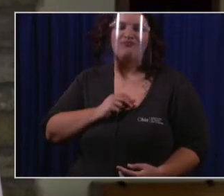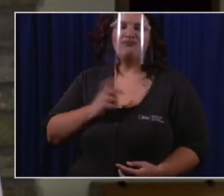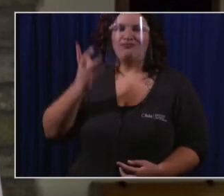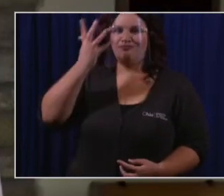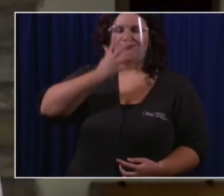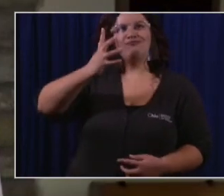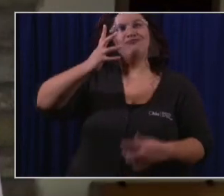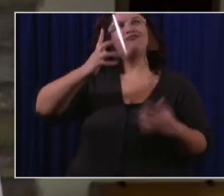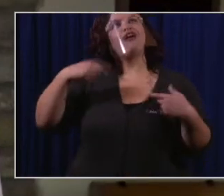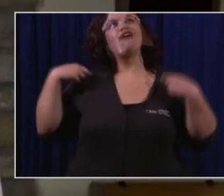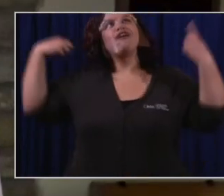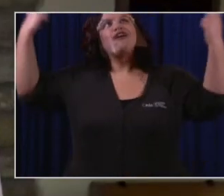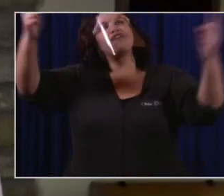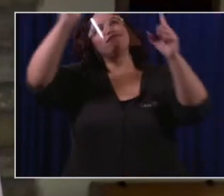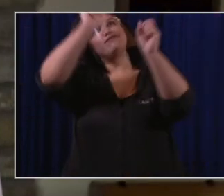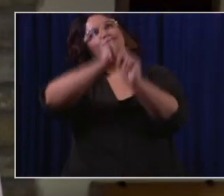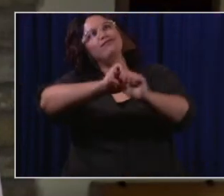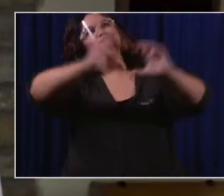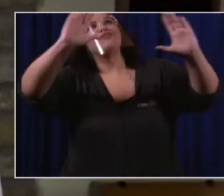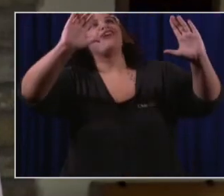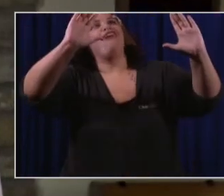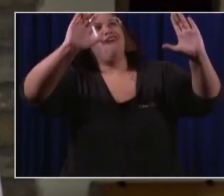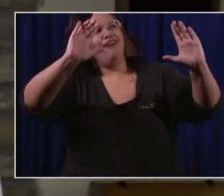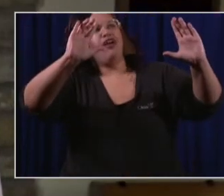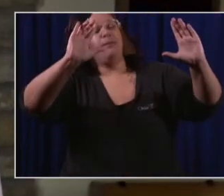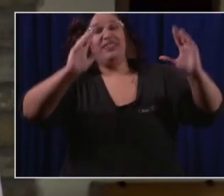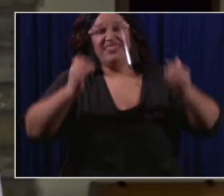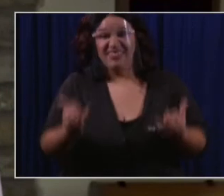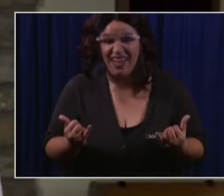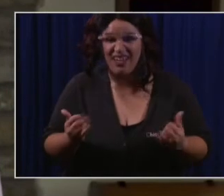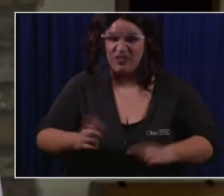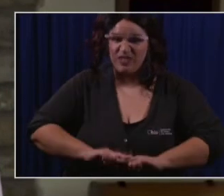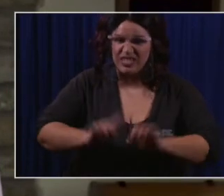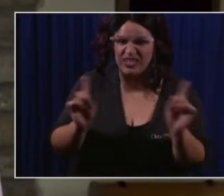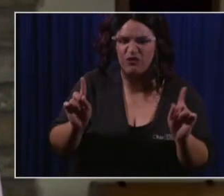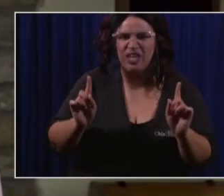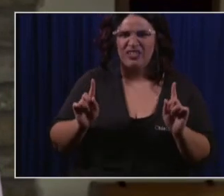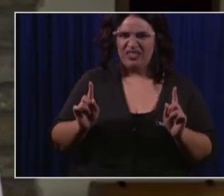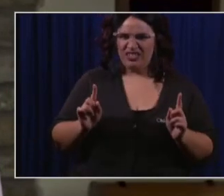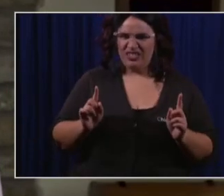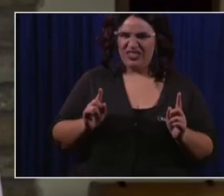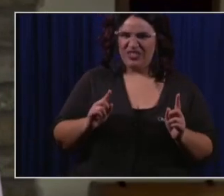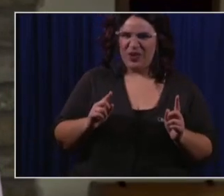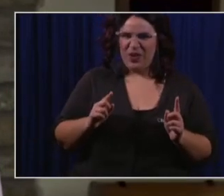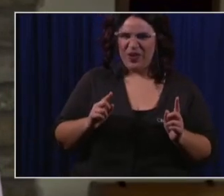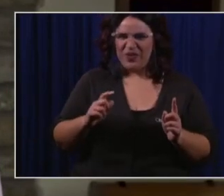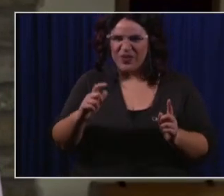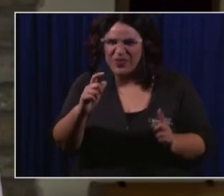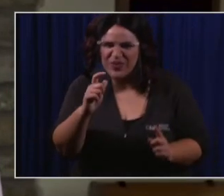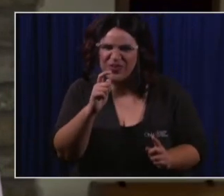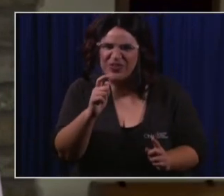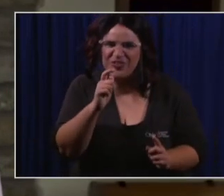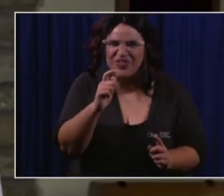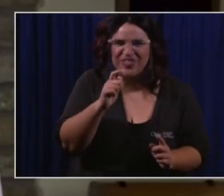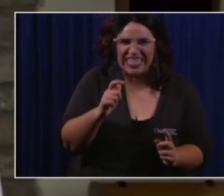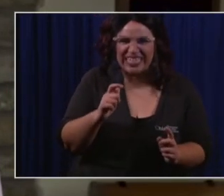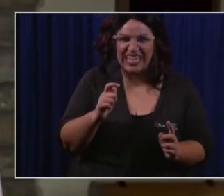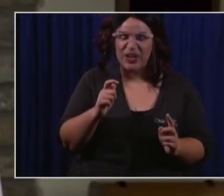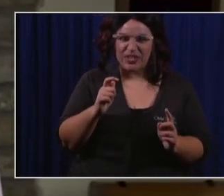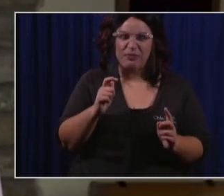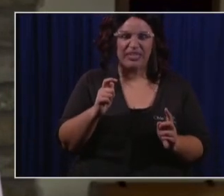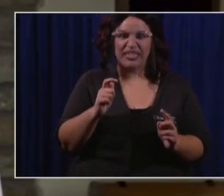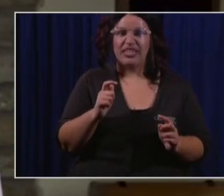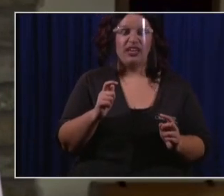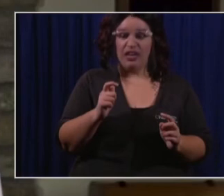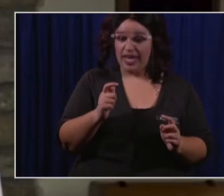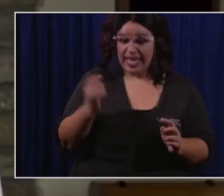year? It's going to be Fran pie and a giant DeWine Zoom meeting, or rapid tests for everybody who attends, or